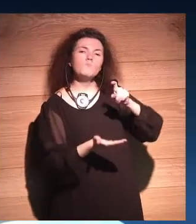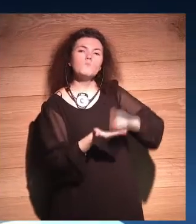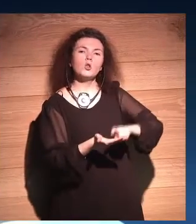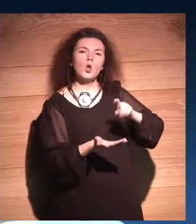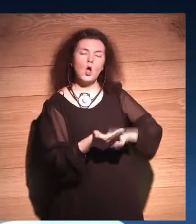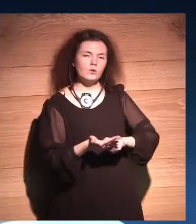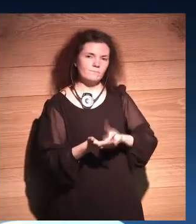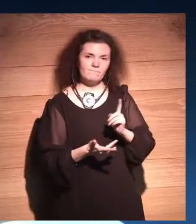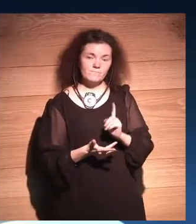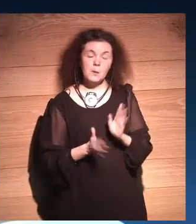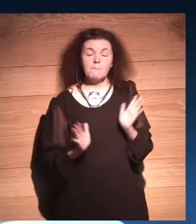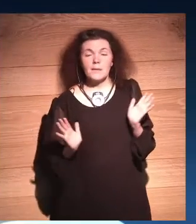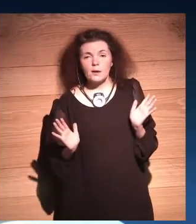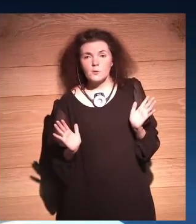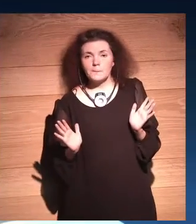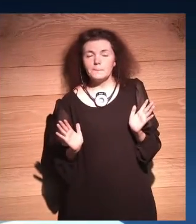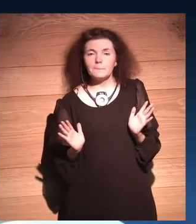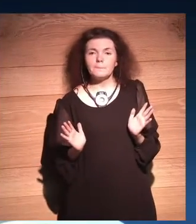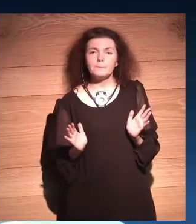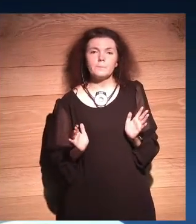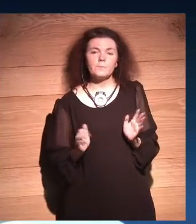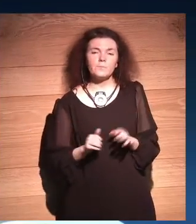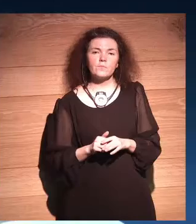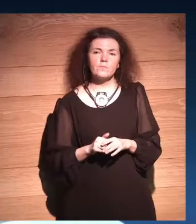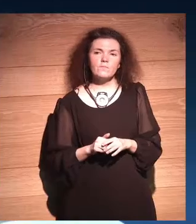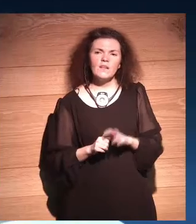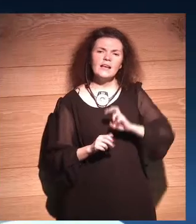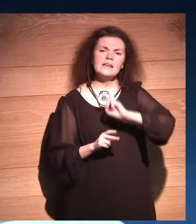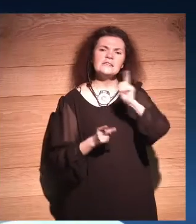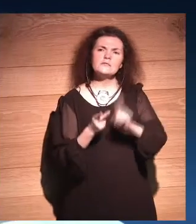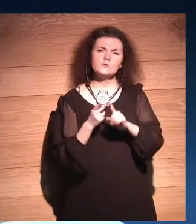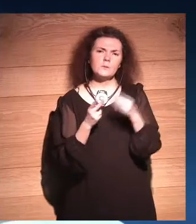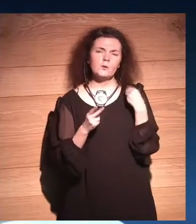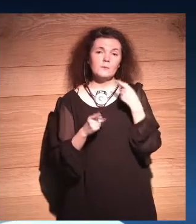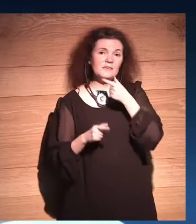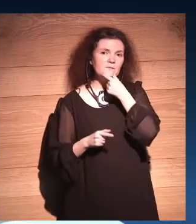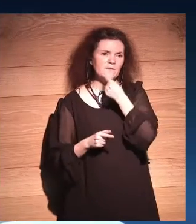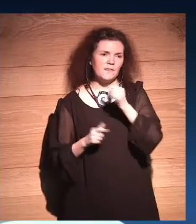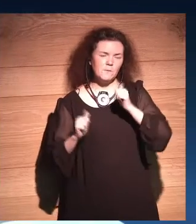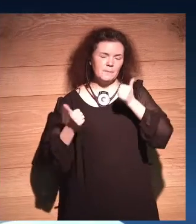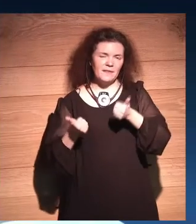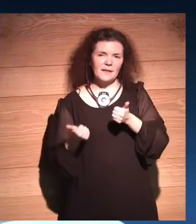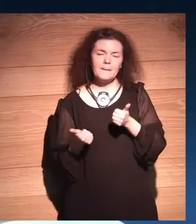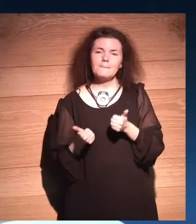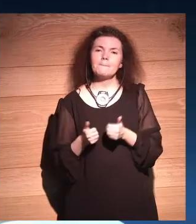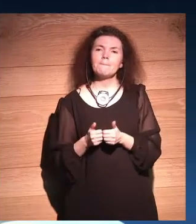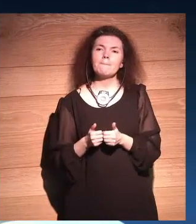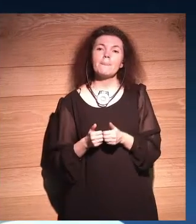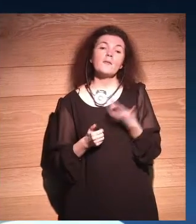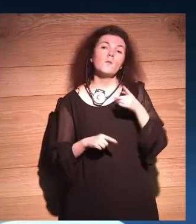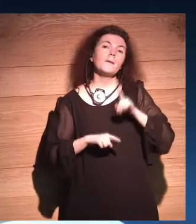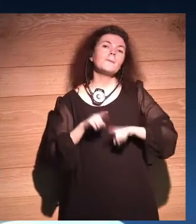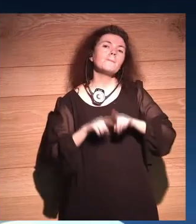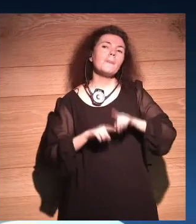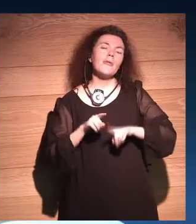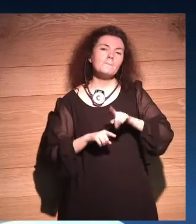are rolled up in this. Let me take the second one first, which is easier, which is to say that again, it depends on what the questions are that we